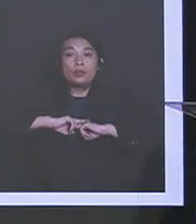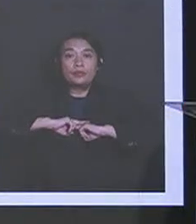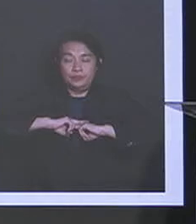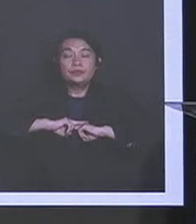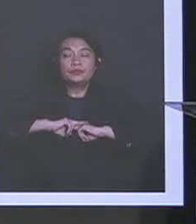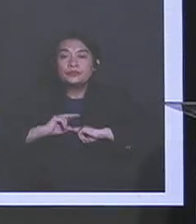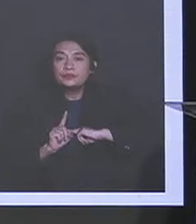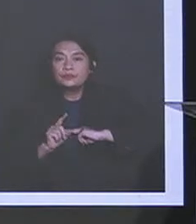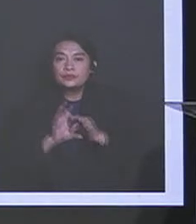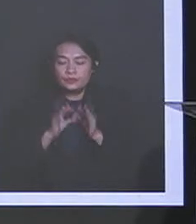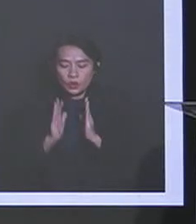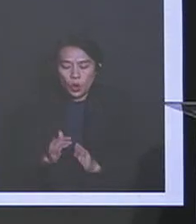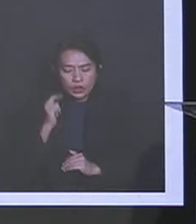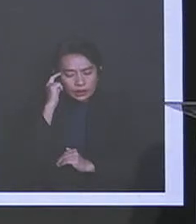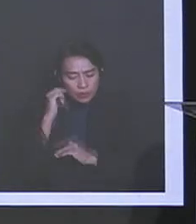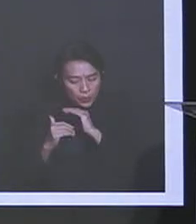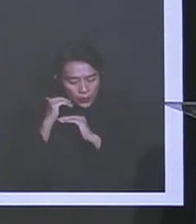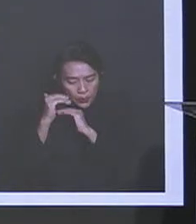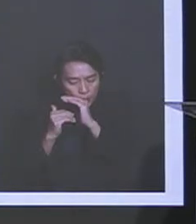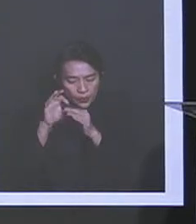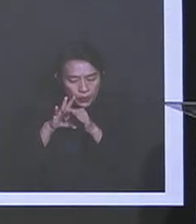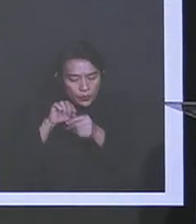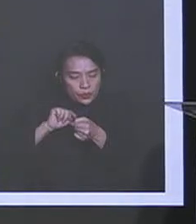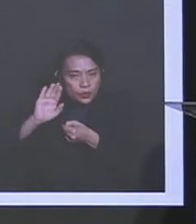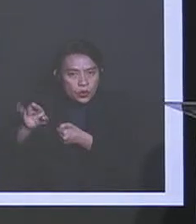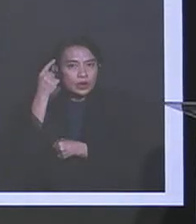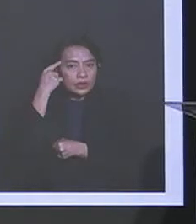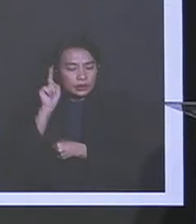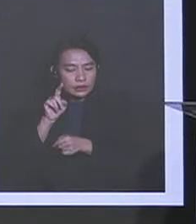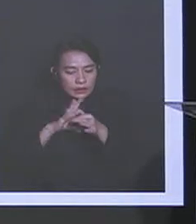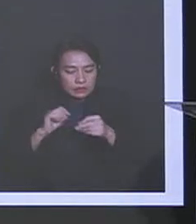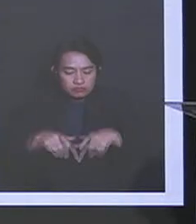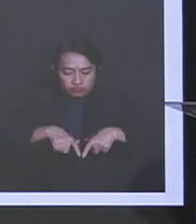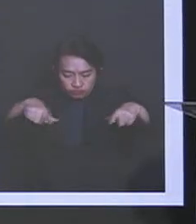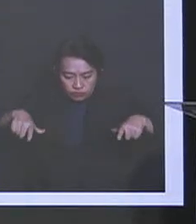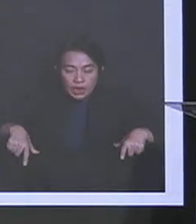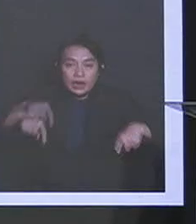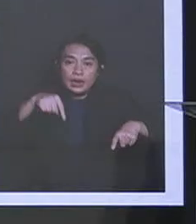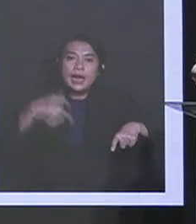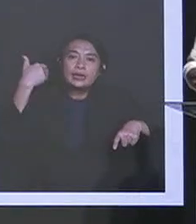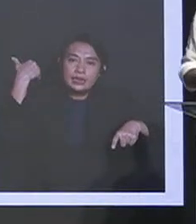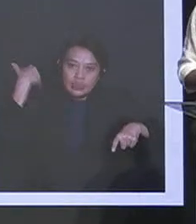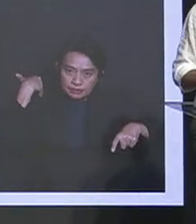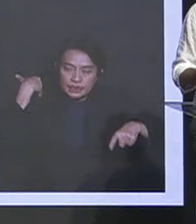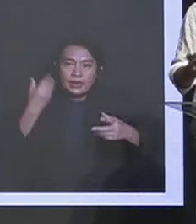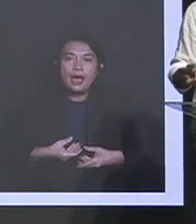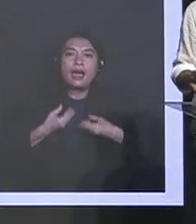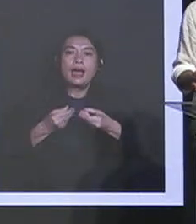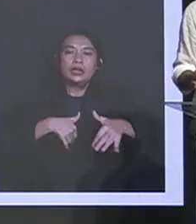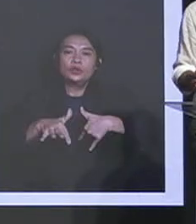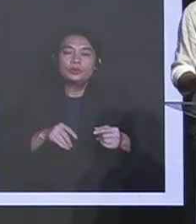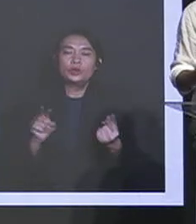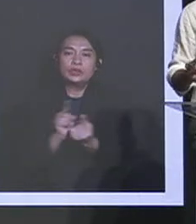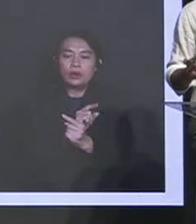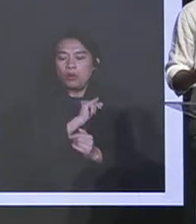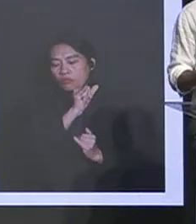huge floor area bonus for providing a public space on their property, but there was no design